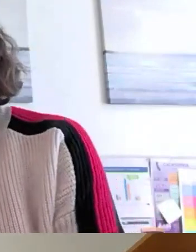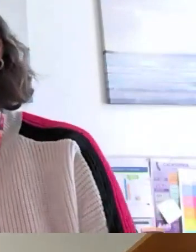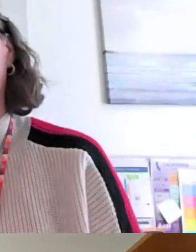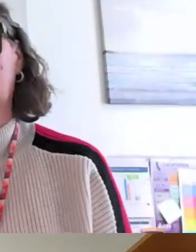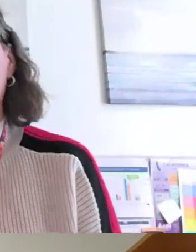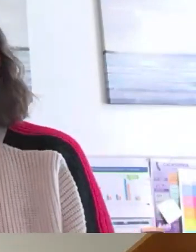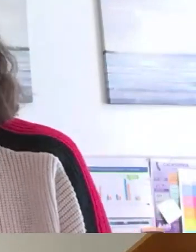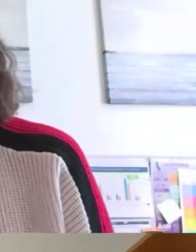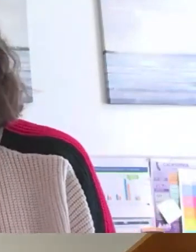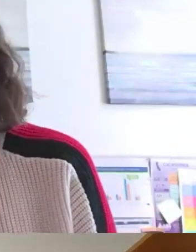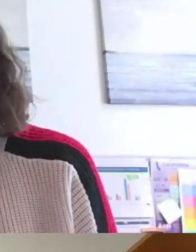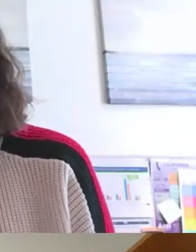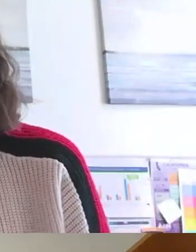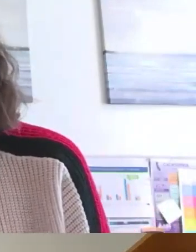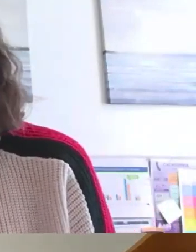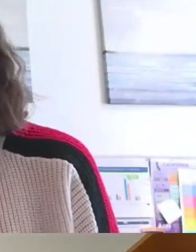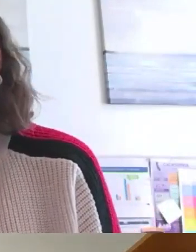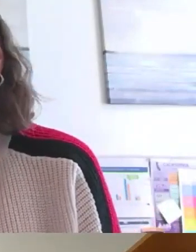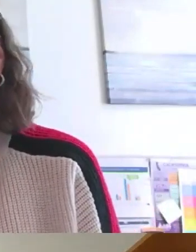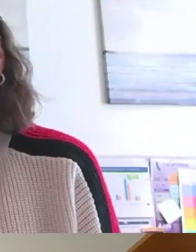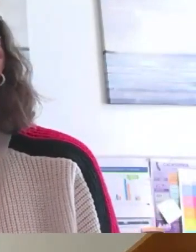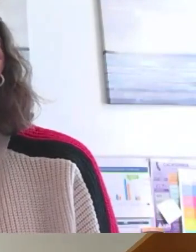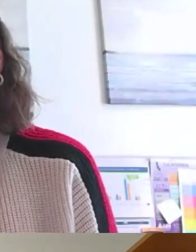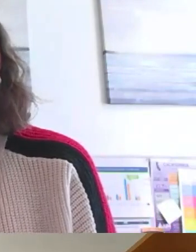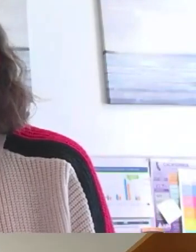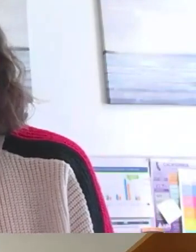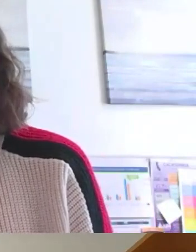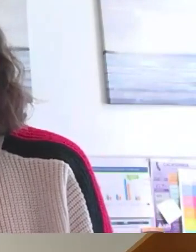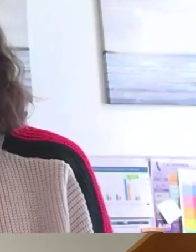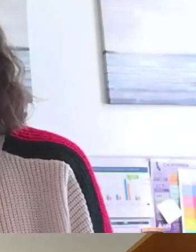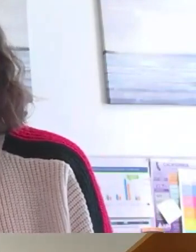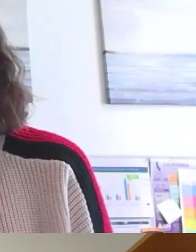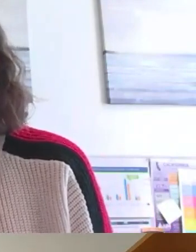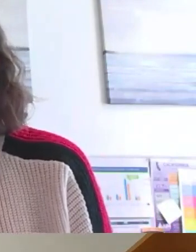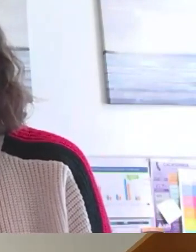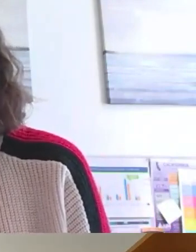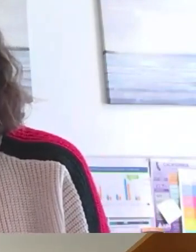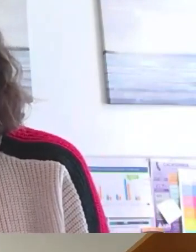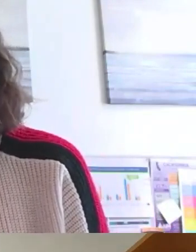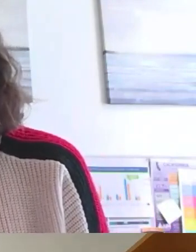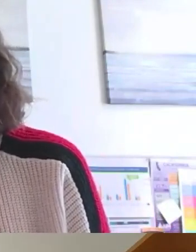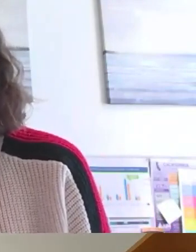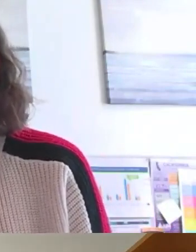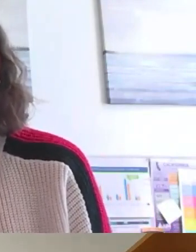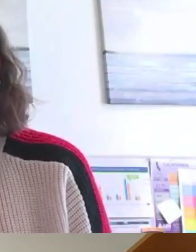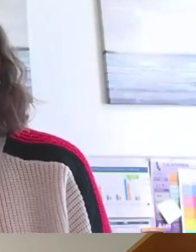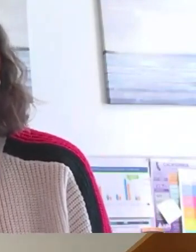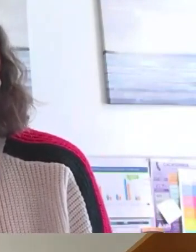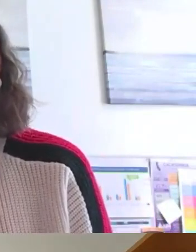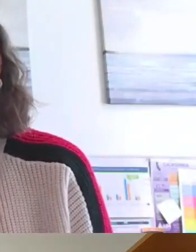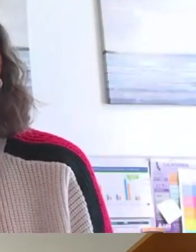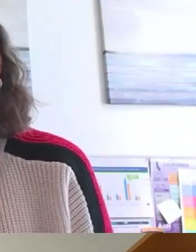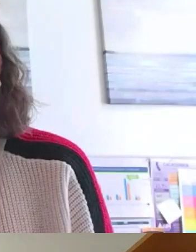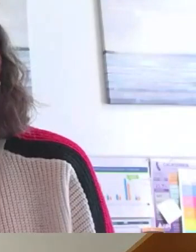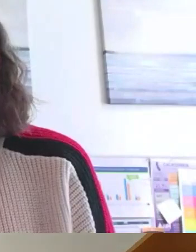care of the elderly in California. And of course, it relates to Alzheimer's disease, because that's one of the principal reasons that people require medical care. Just